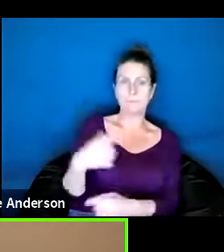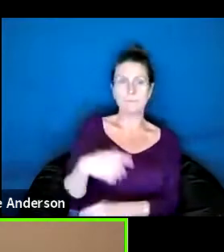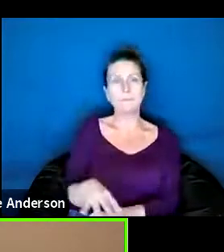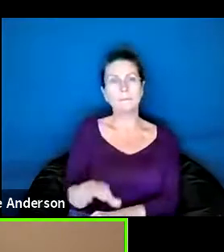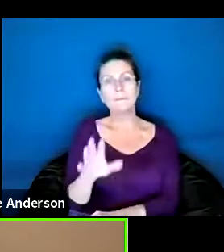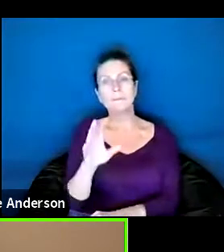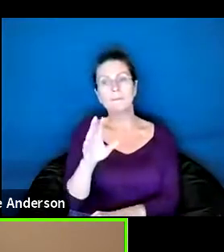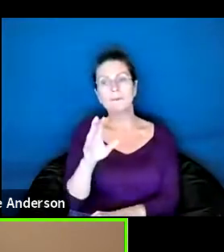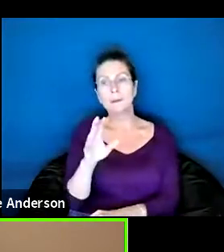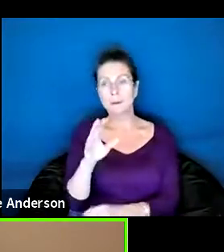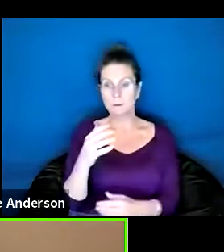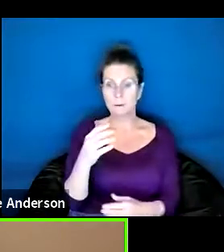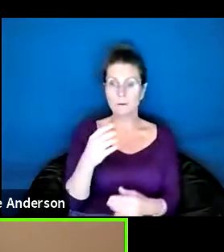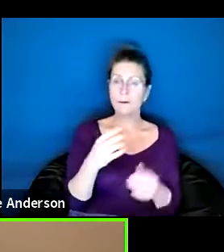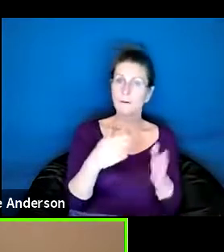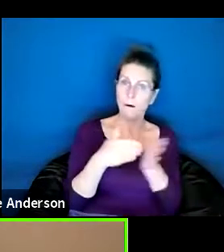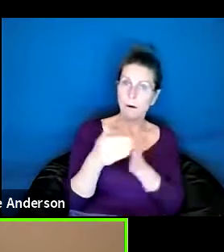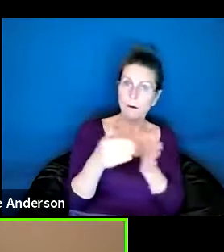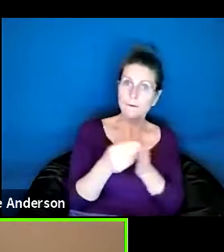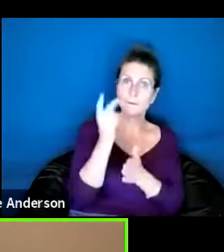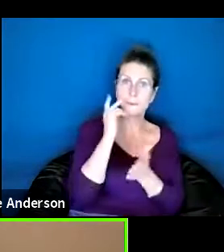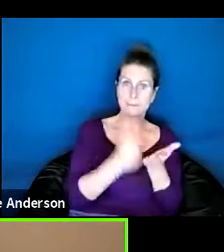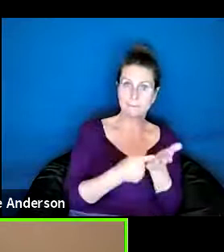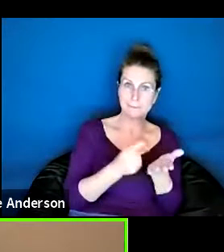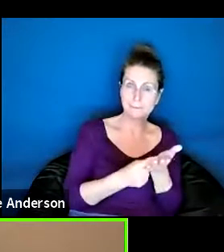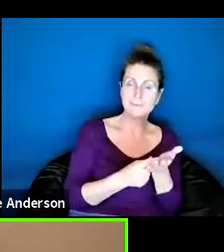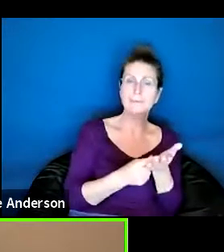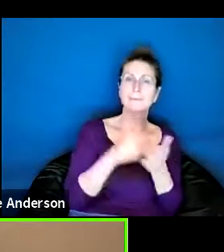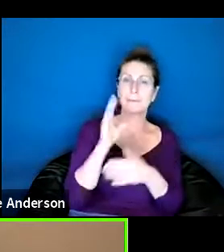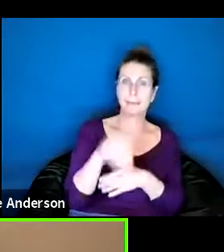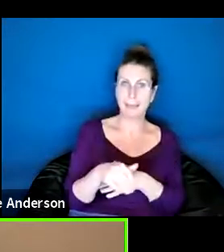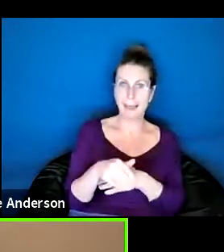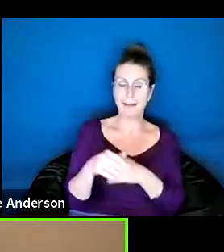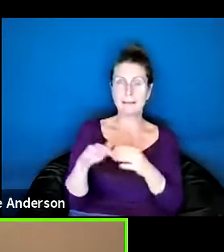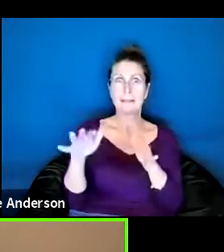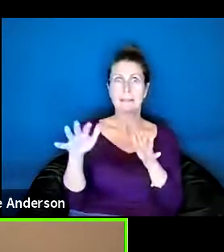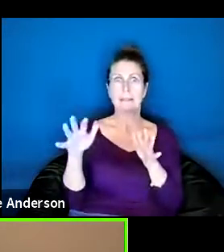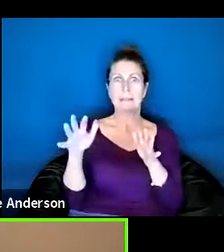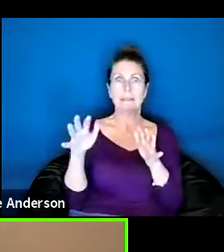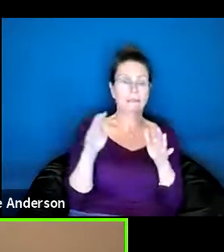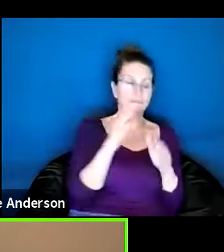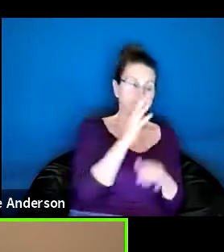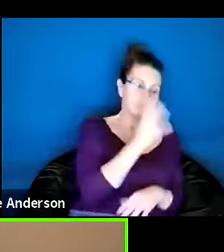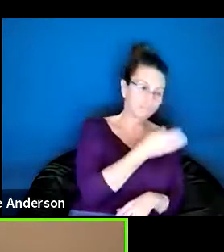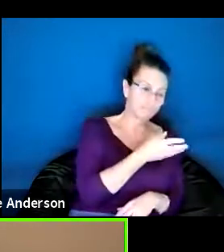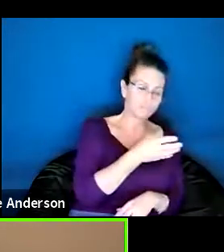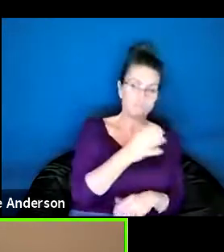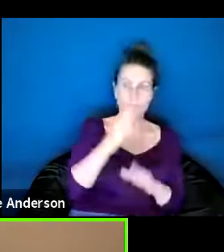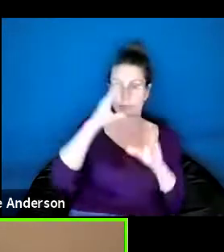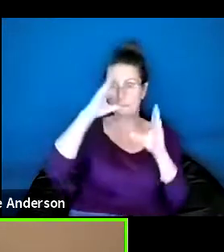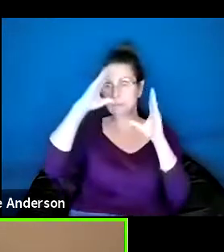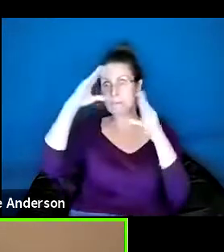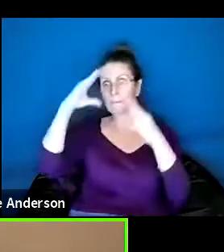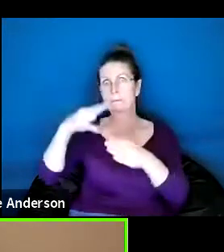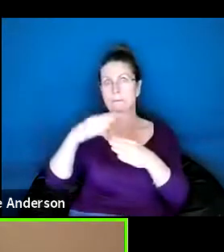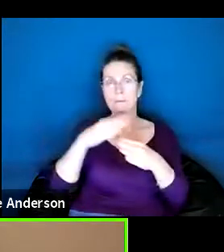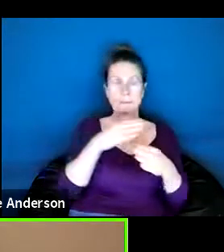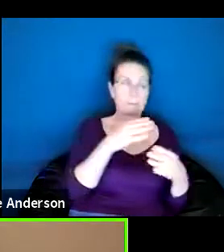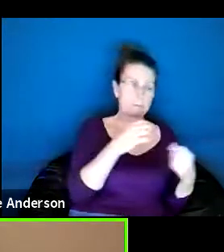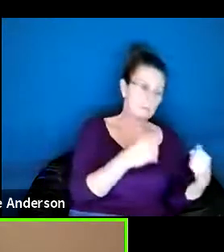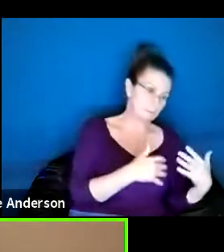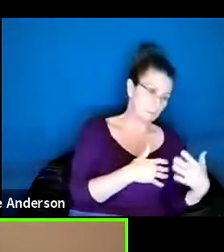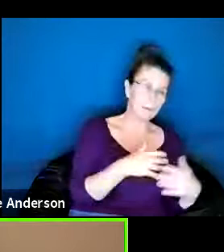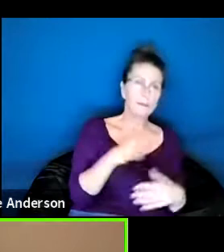cycle of panic and neglect. So I think what Stephen and Sally are saying is we panicked, let's